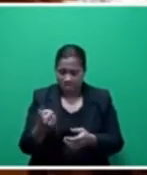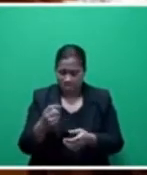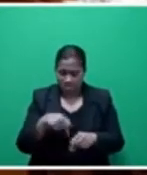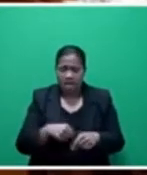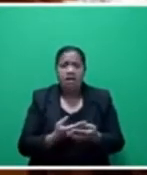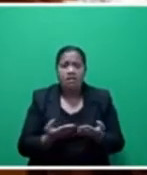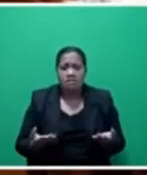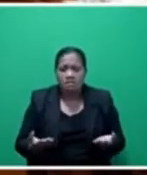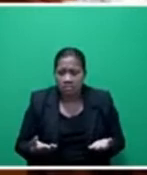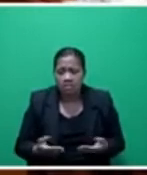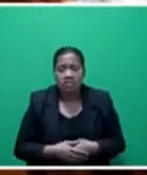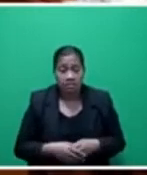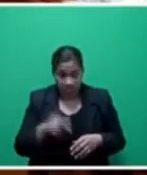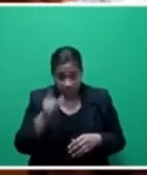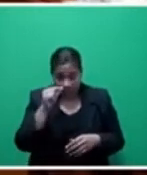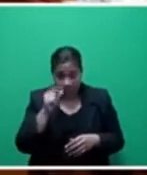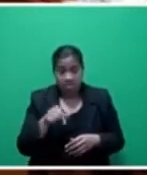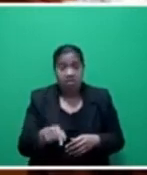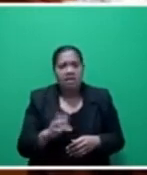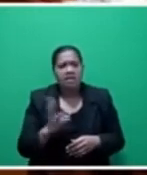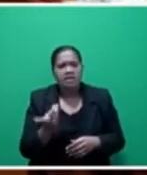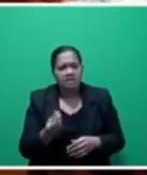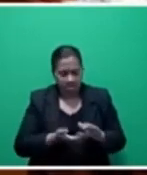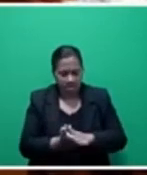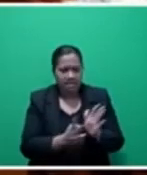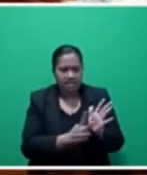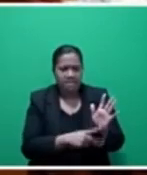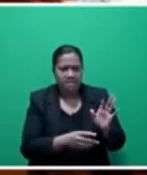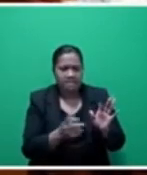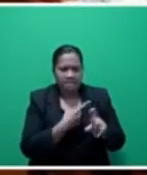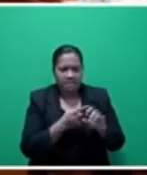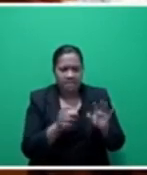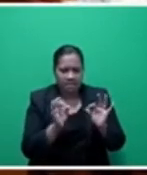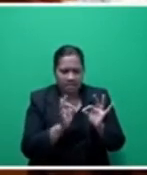As Fijians, by virtue of the fact that they are in the VKB,